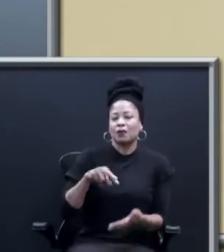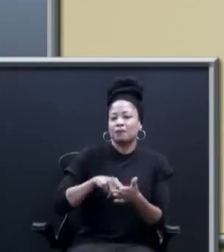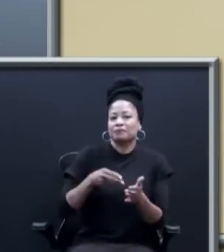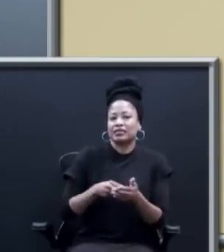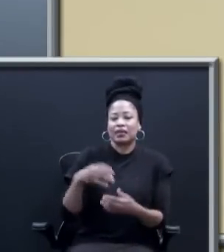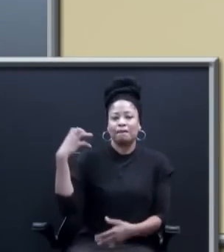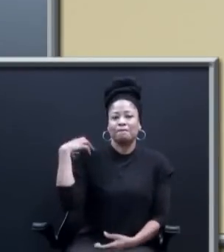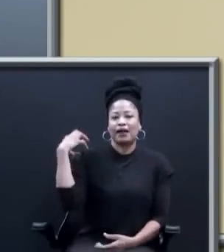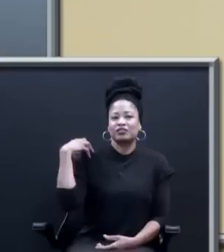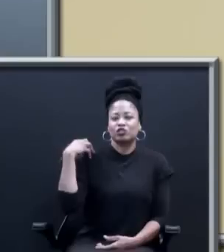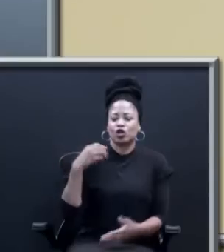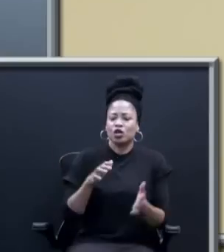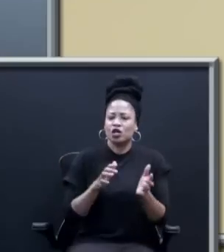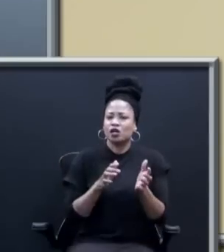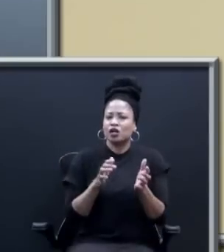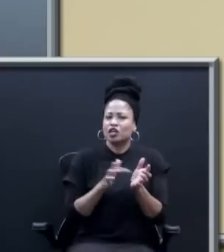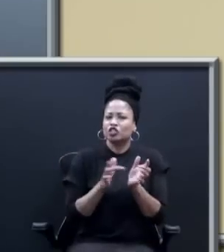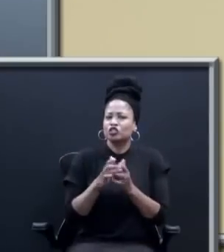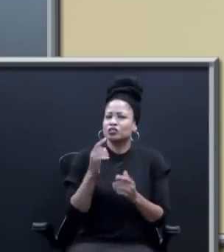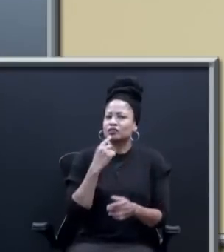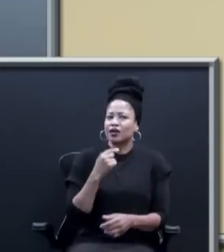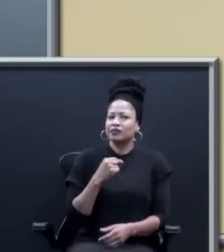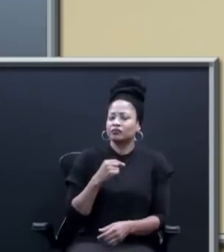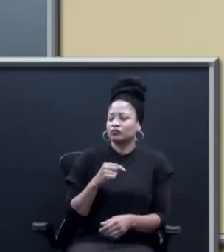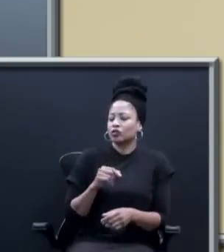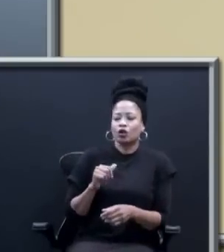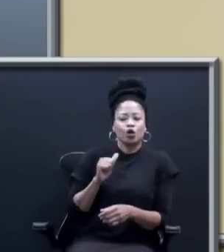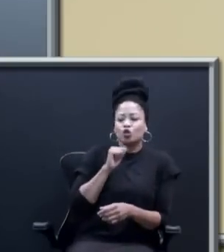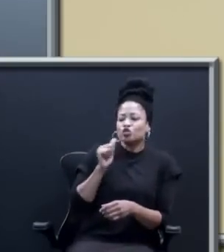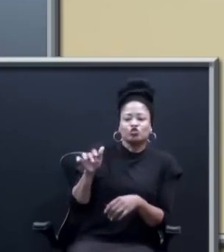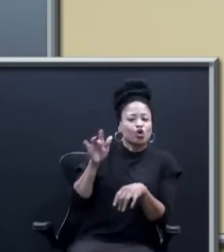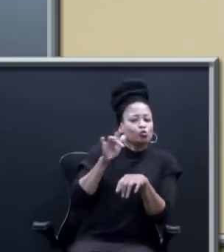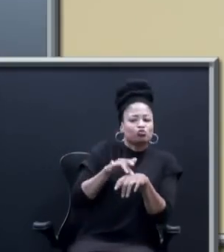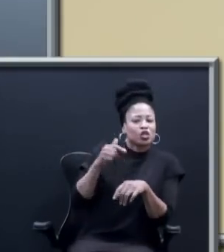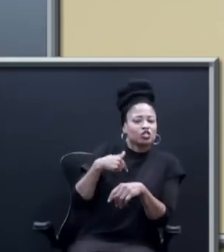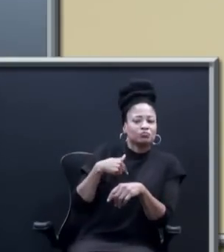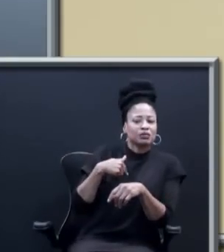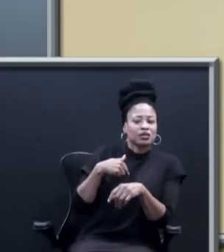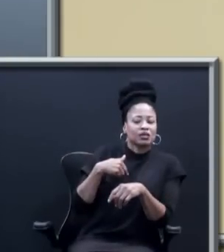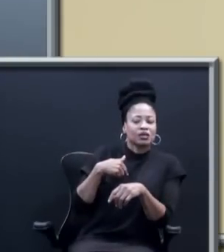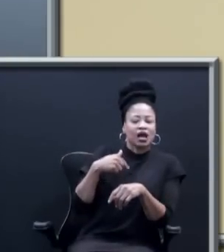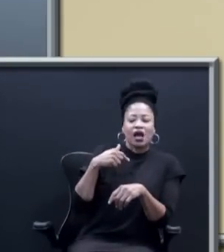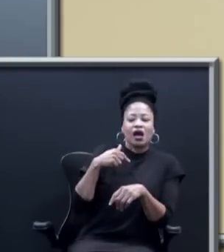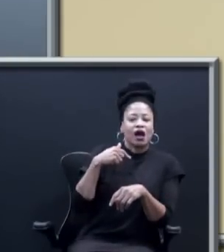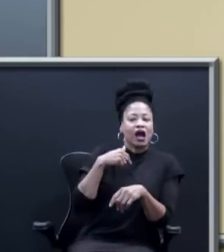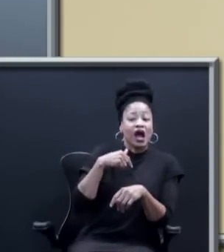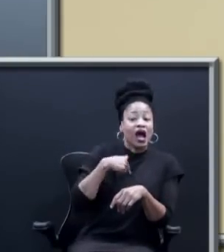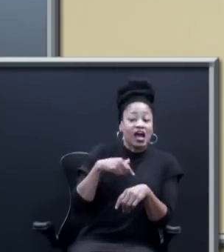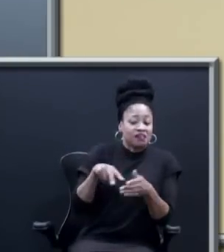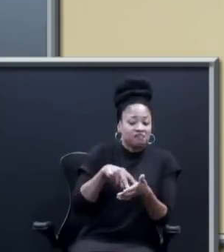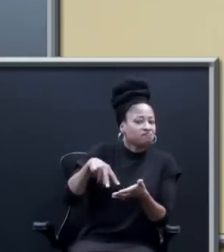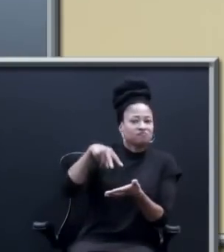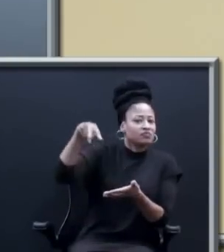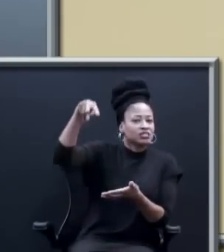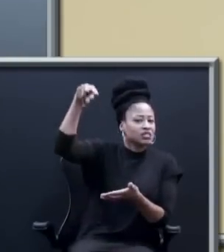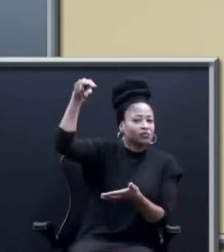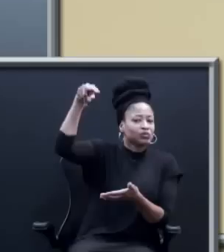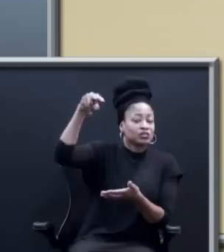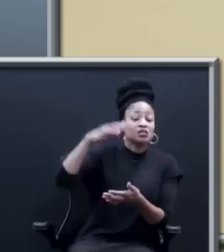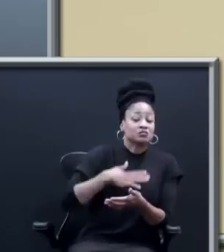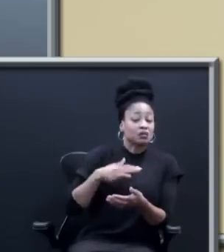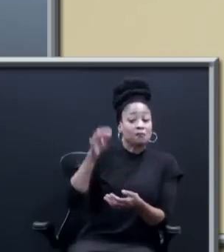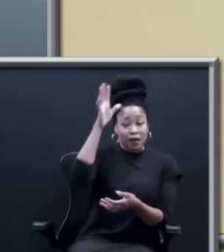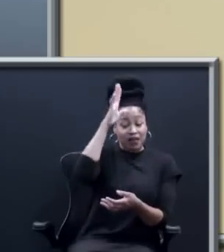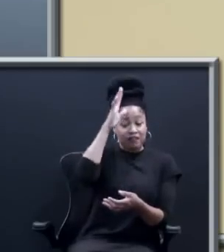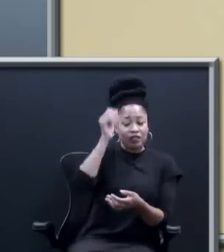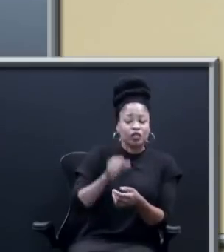Go ahead. Jesus saith unto her, Touch me not, uh-huh. For I am not yet ascended to my Father. But go to my brethren and say unto